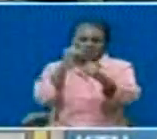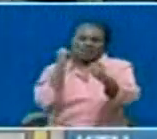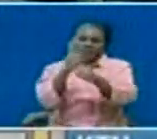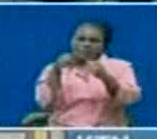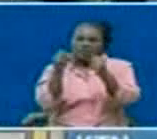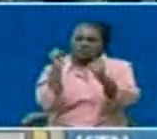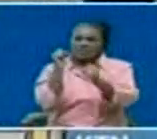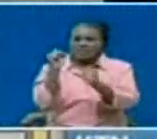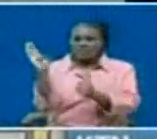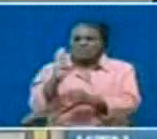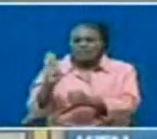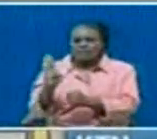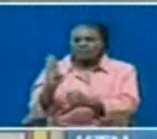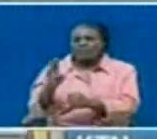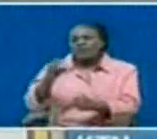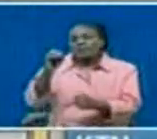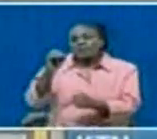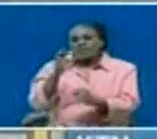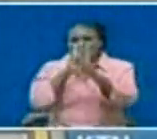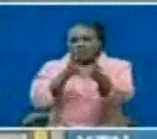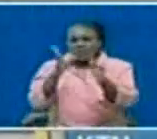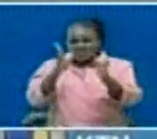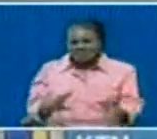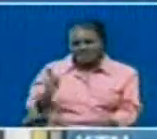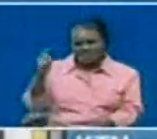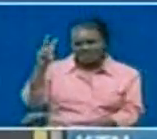billion shillings this year. Adelaide Changole, KTN Business.